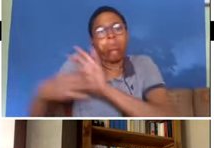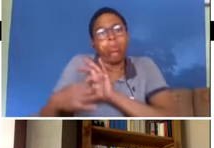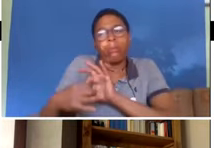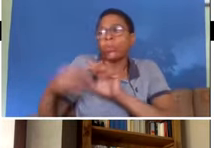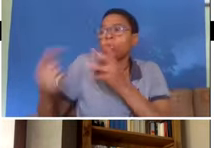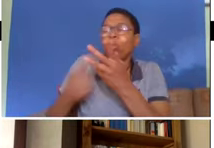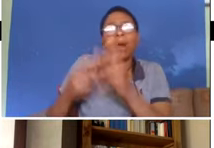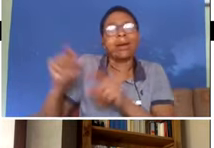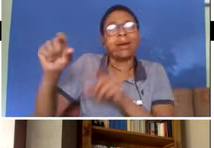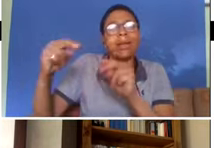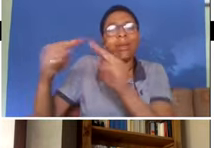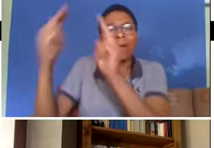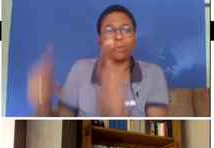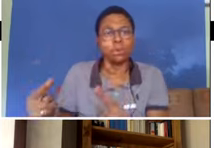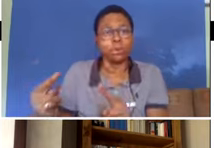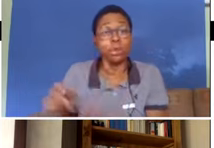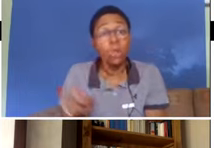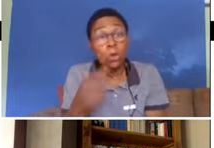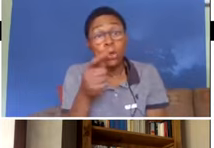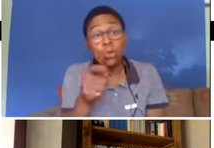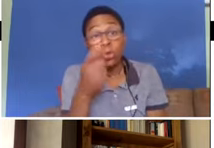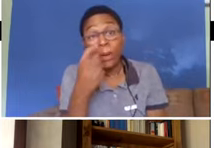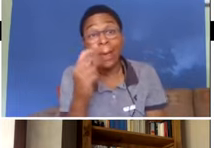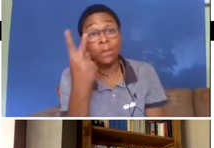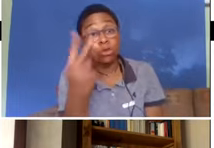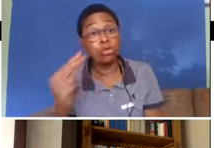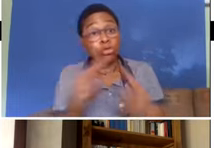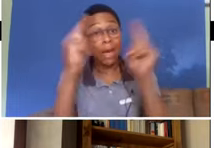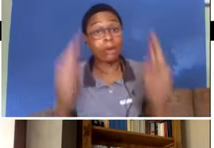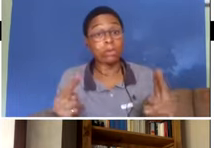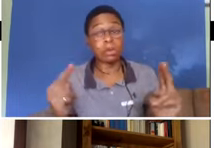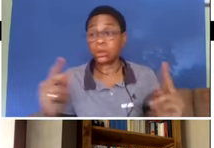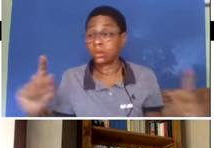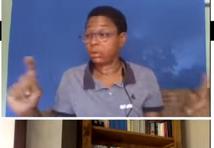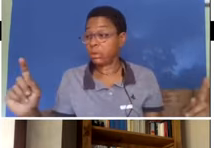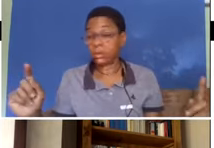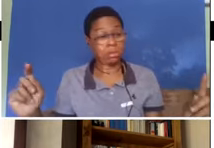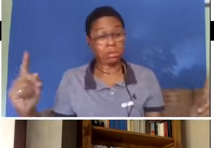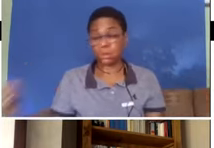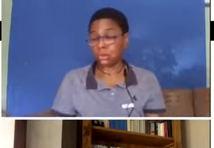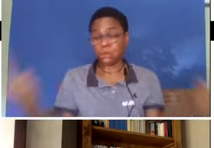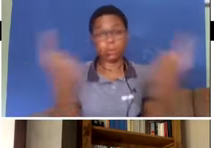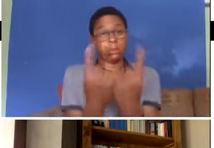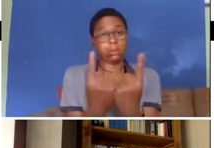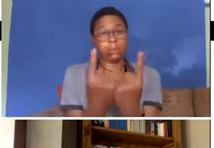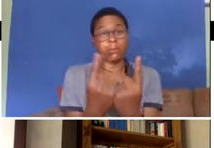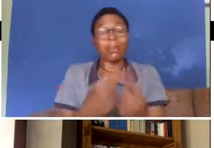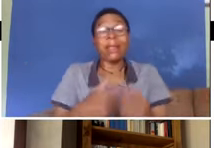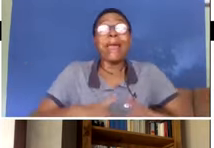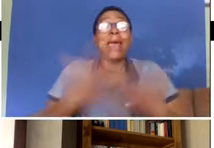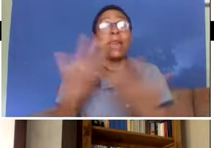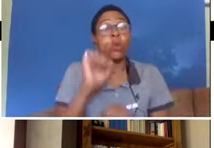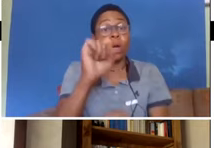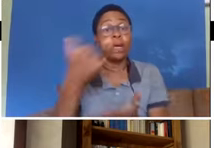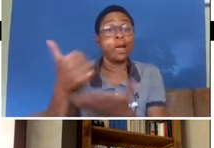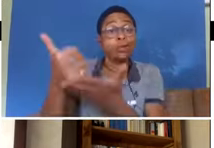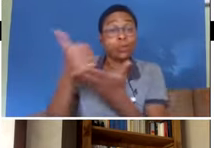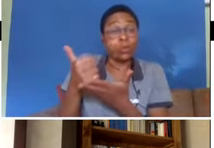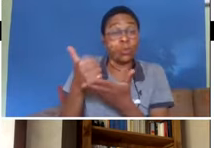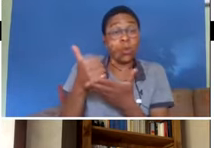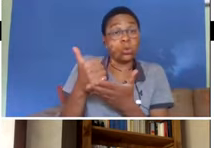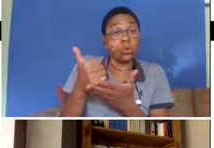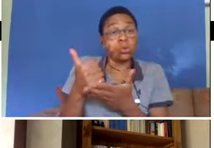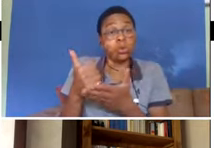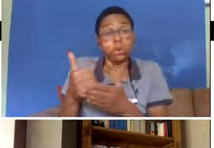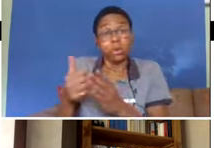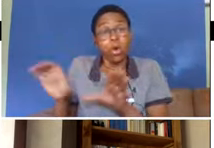in a group of two households. Anyone in your support bubble counts as one household in any location, public or private,